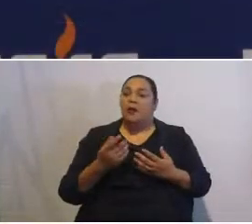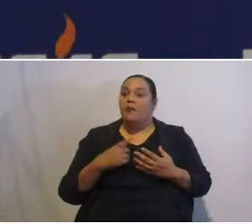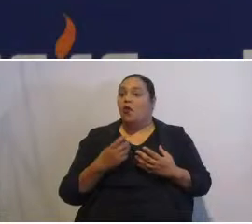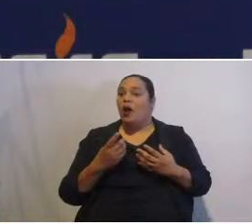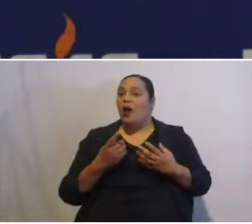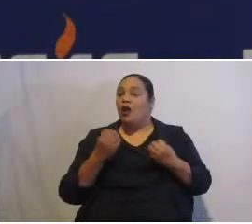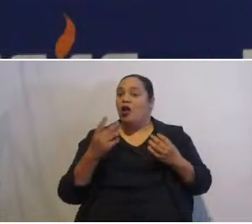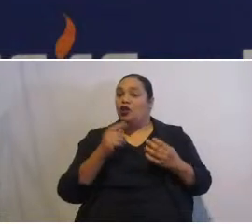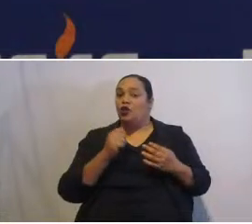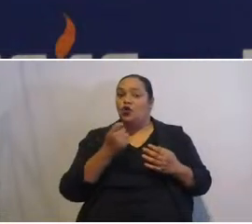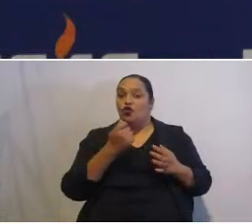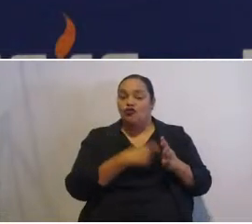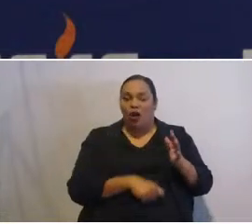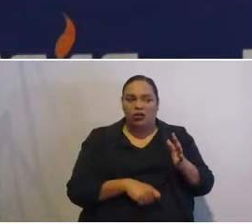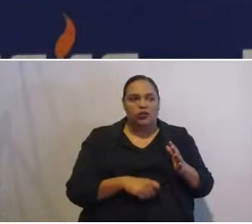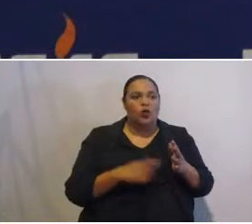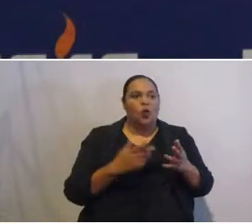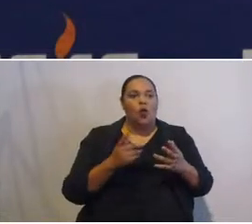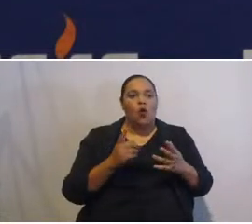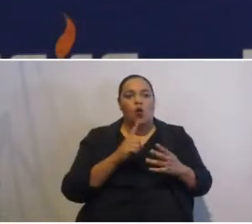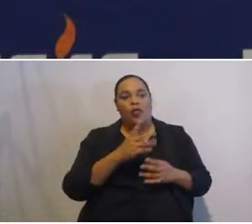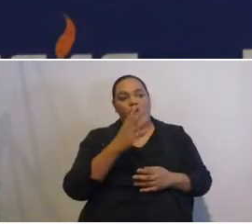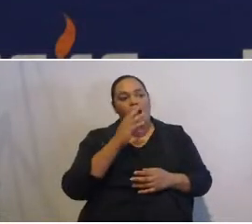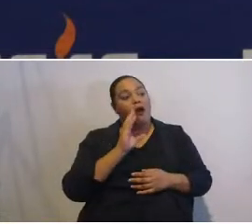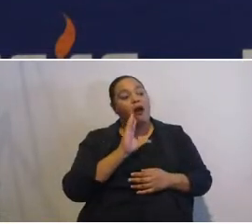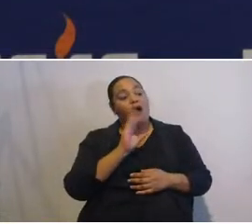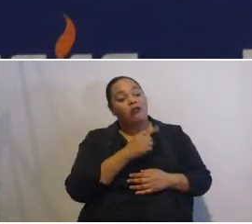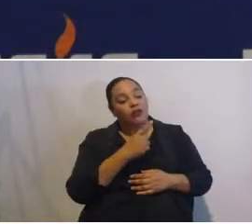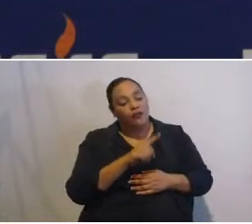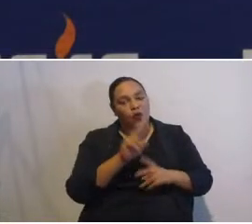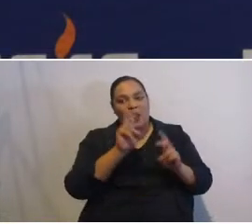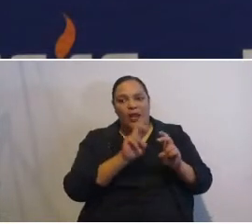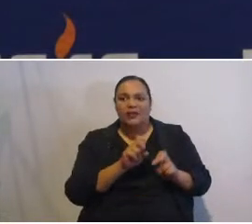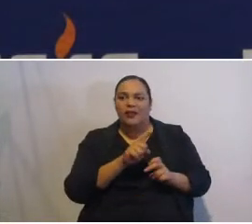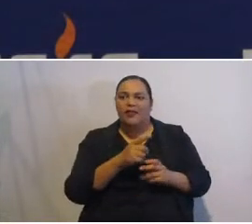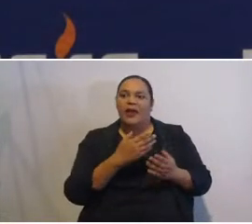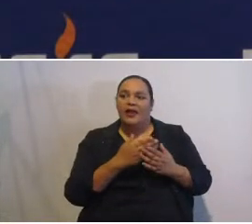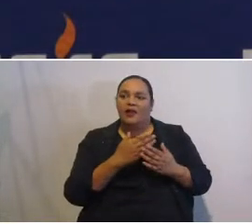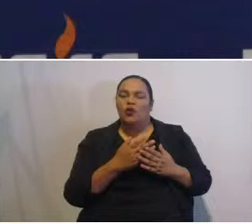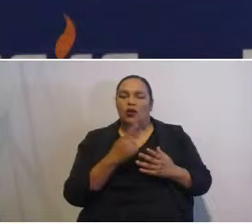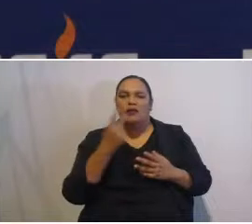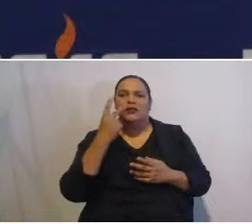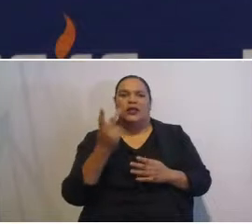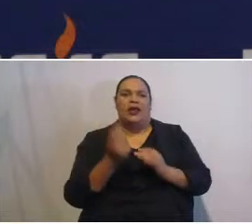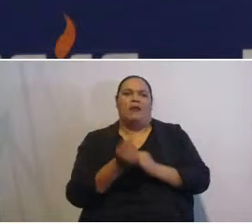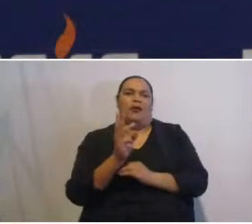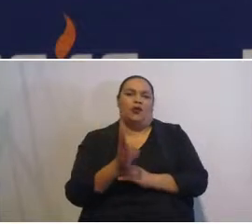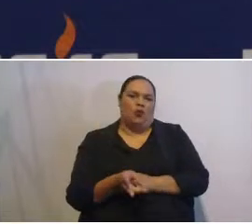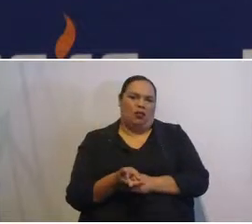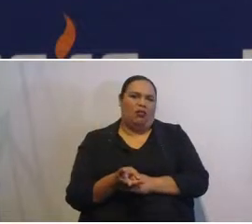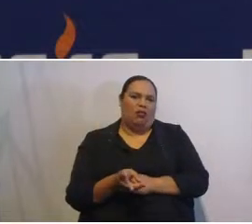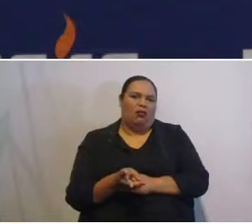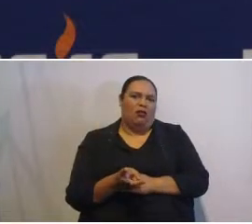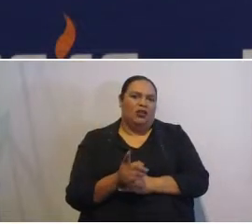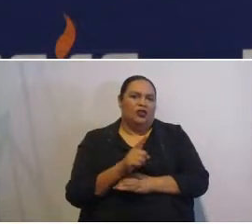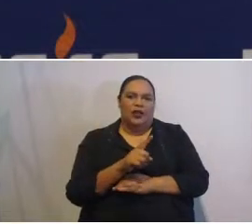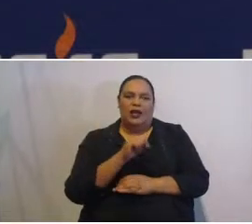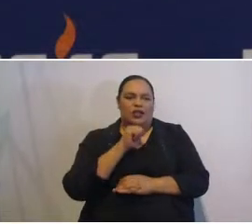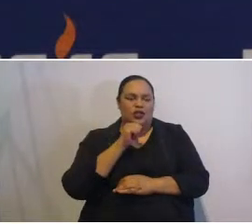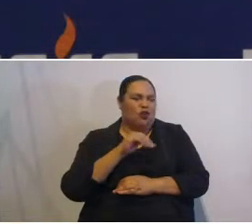the costs that are being asked for are things that Eskom could have predicted, and therefore that's not